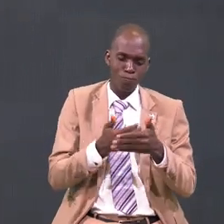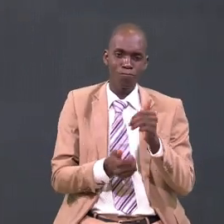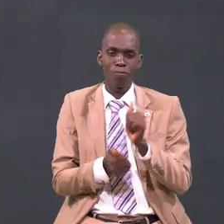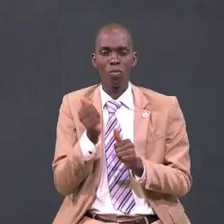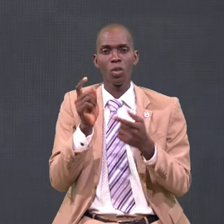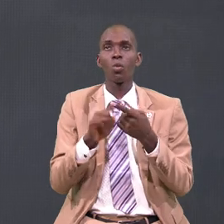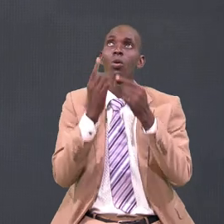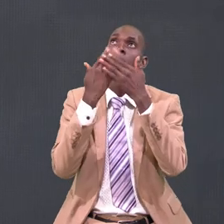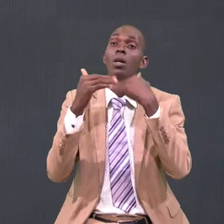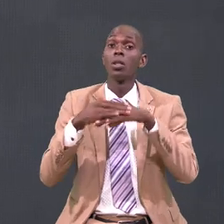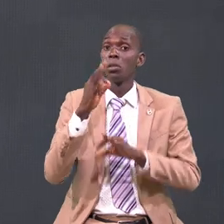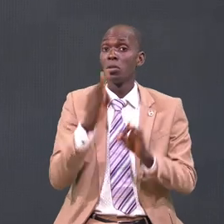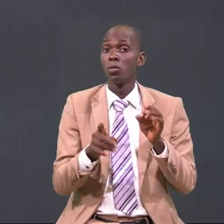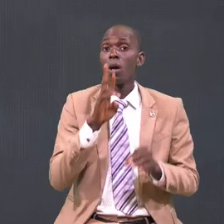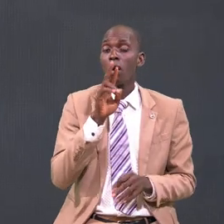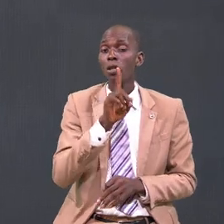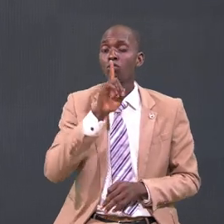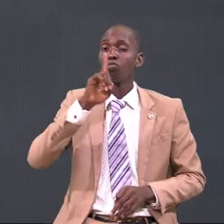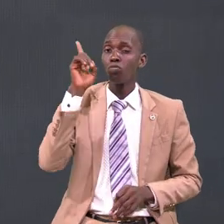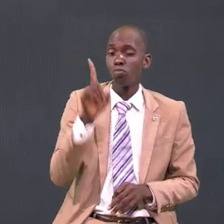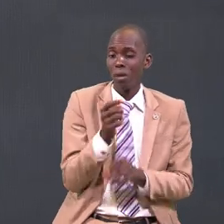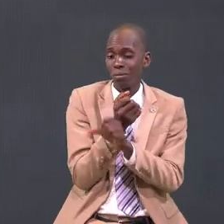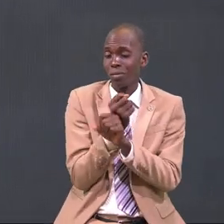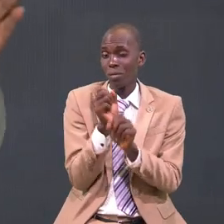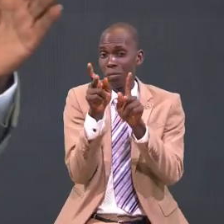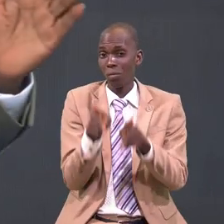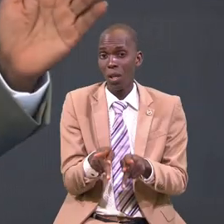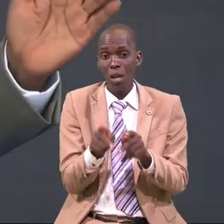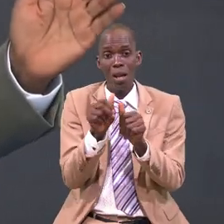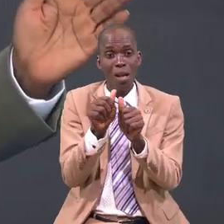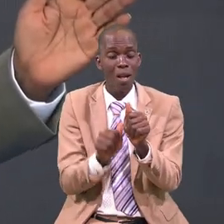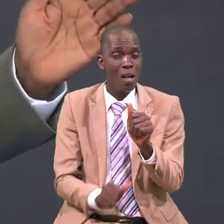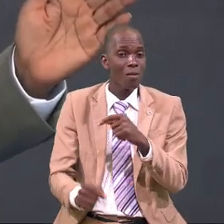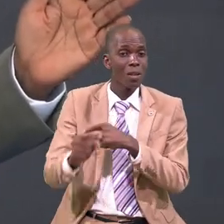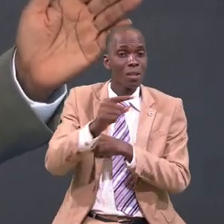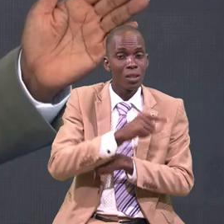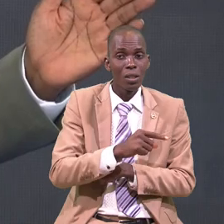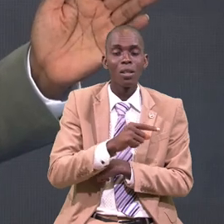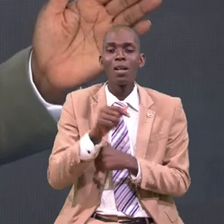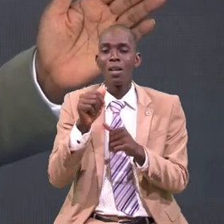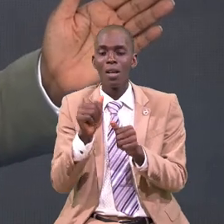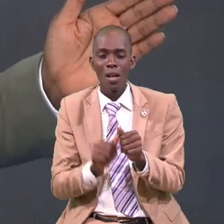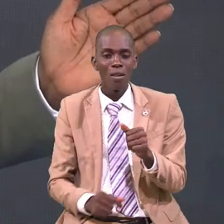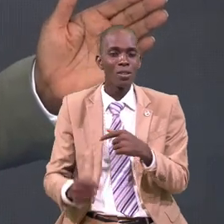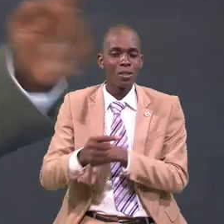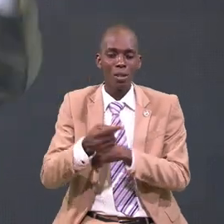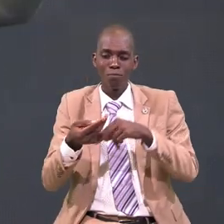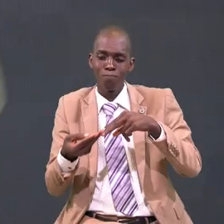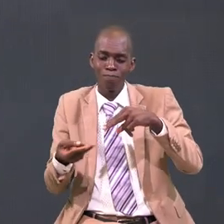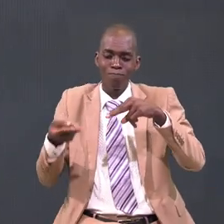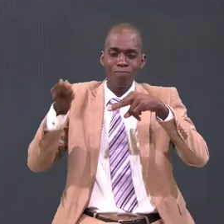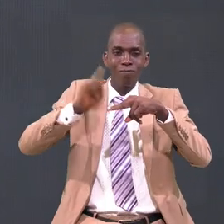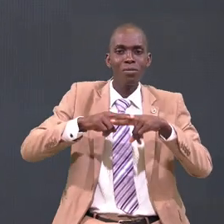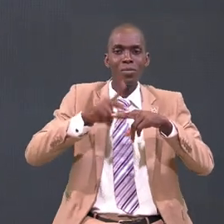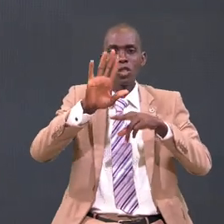If you are a true child of God, every day prolongs, every day increases the distance